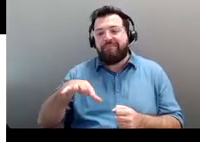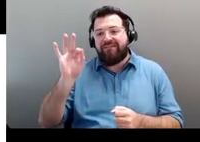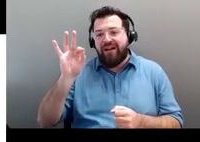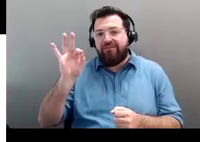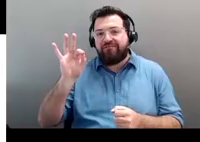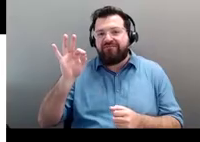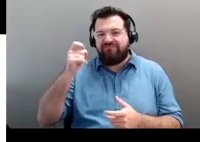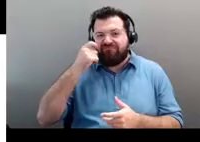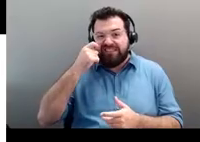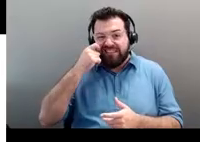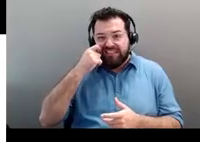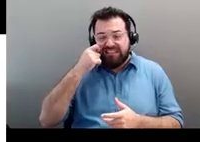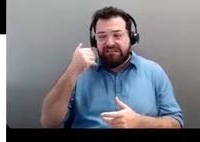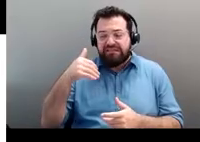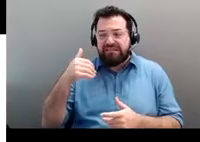recently just how